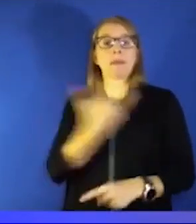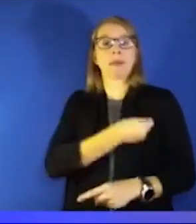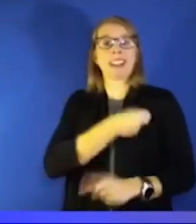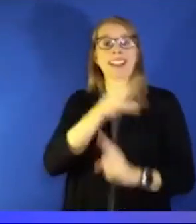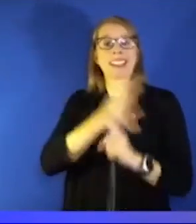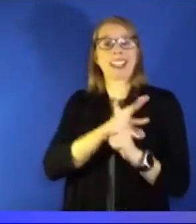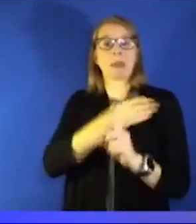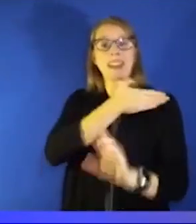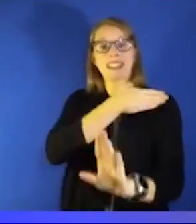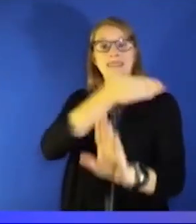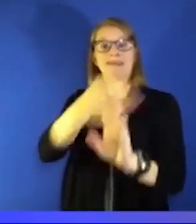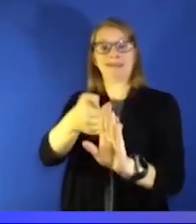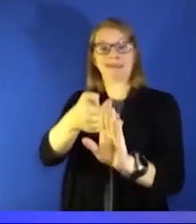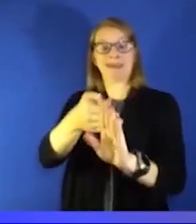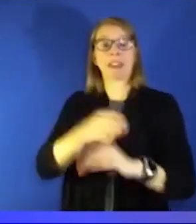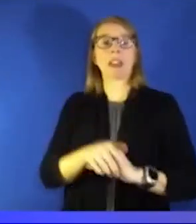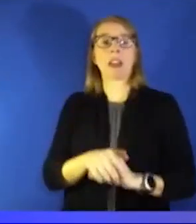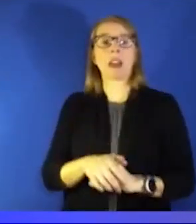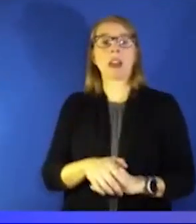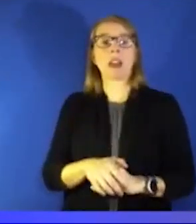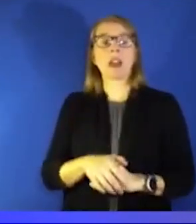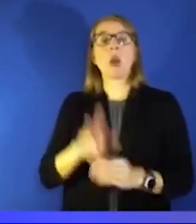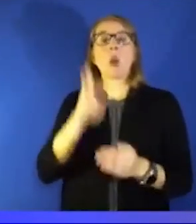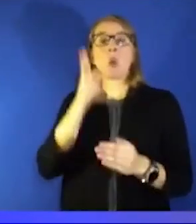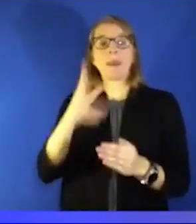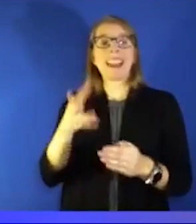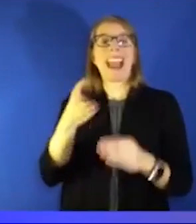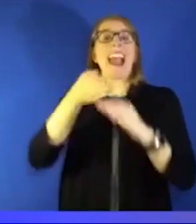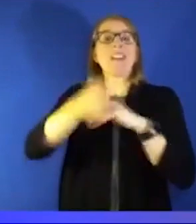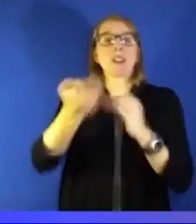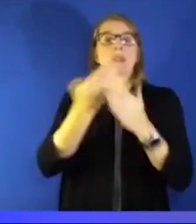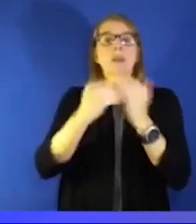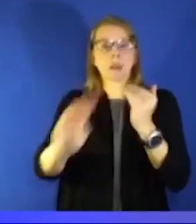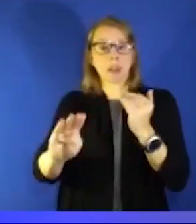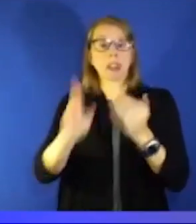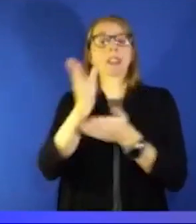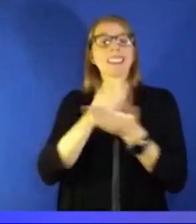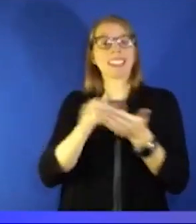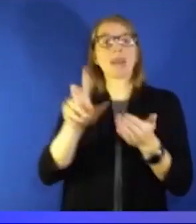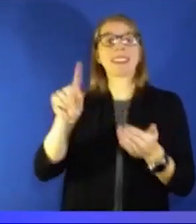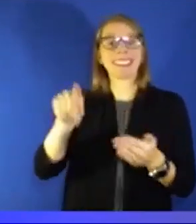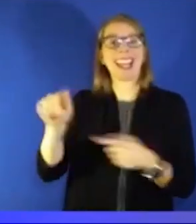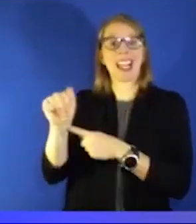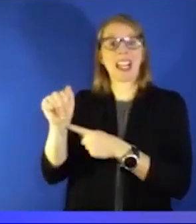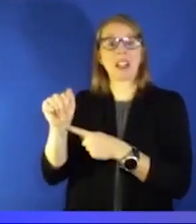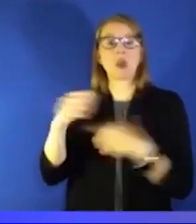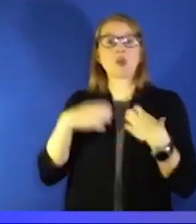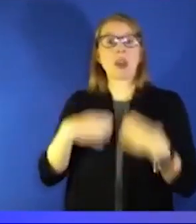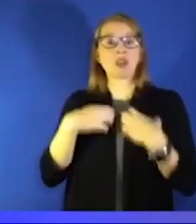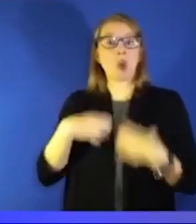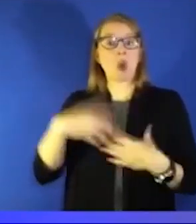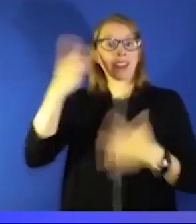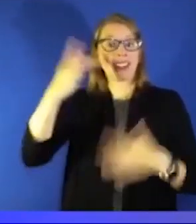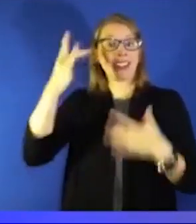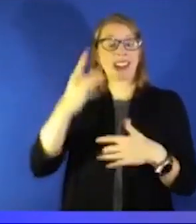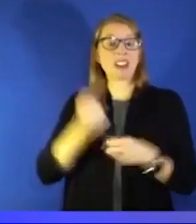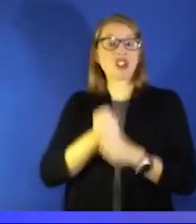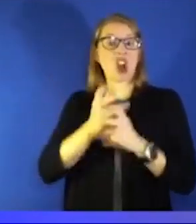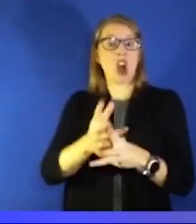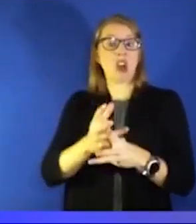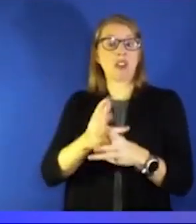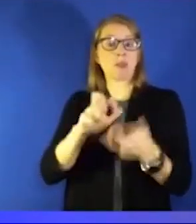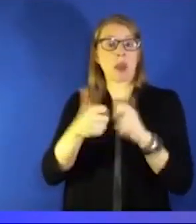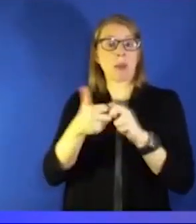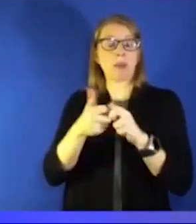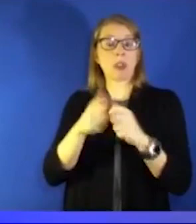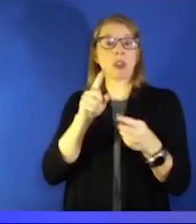the postpartum period, because there are some data that those respiratory diseases that cause problem in pregnant women do persist